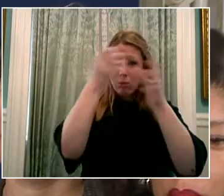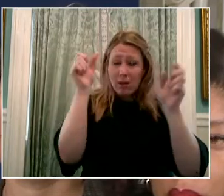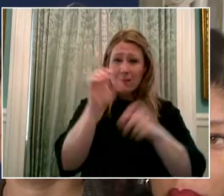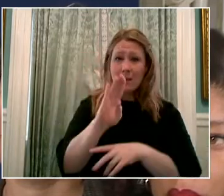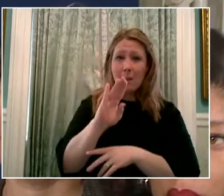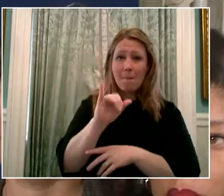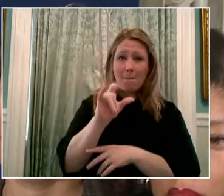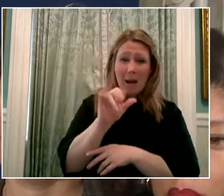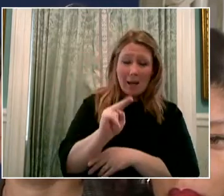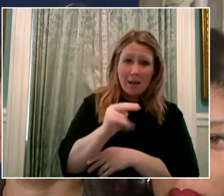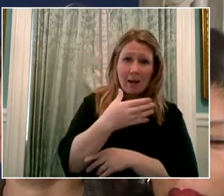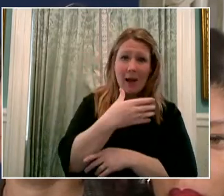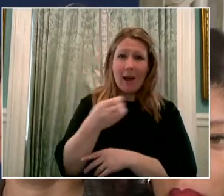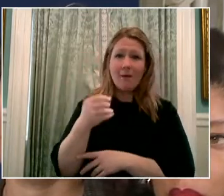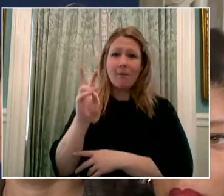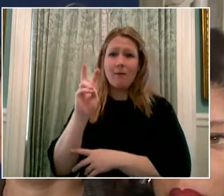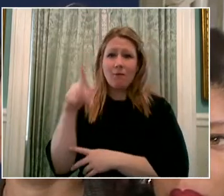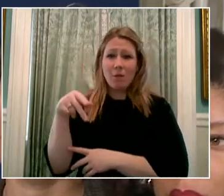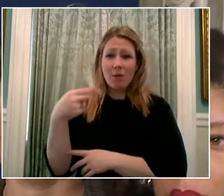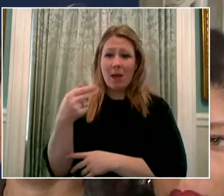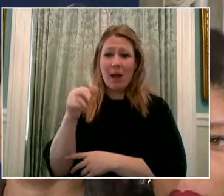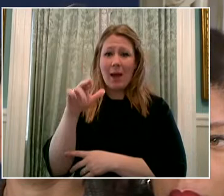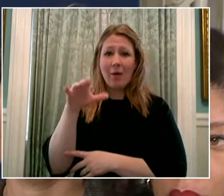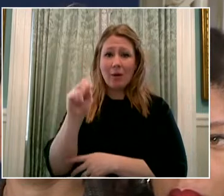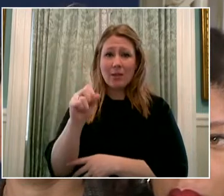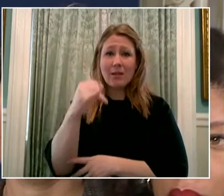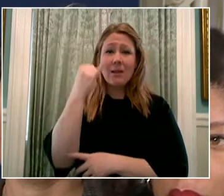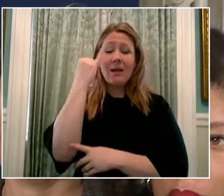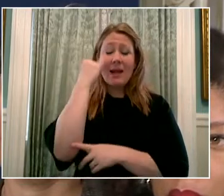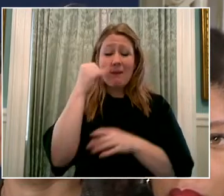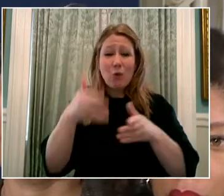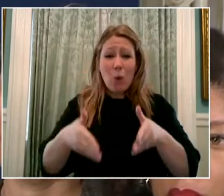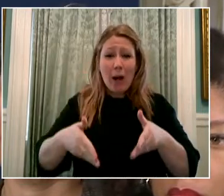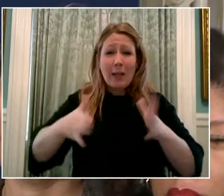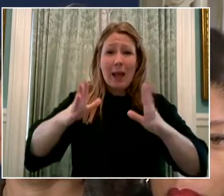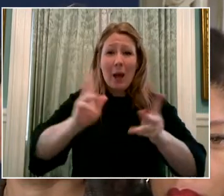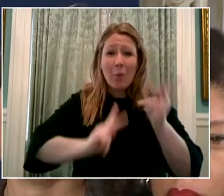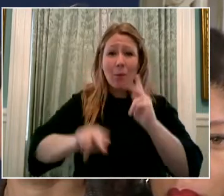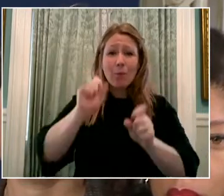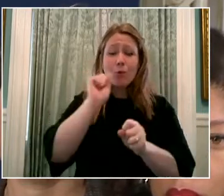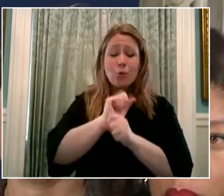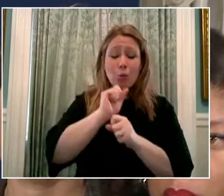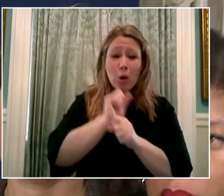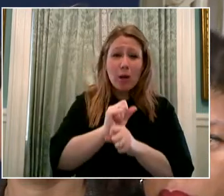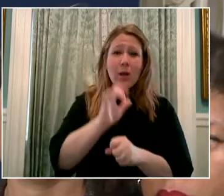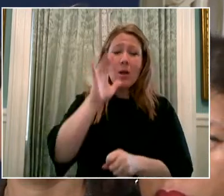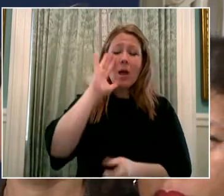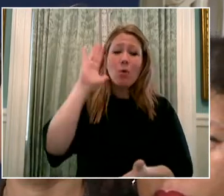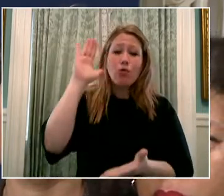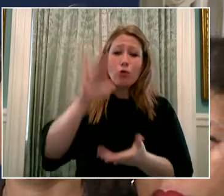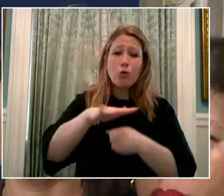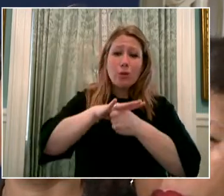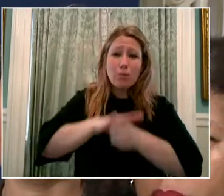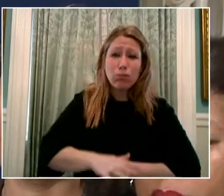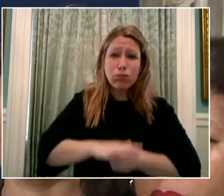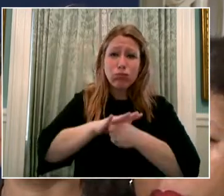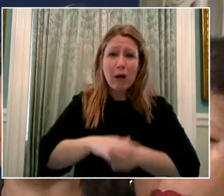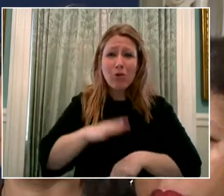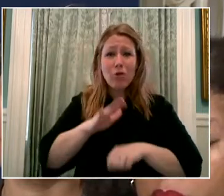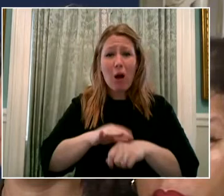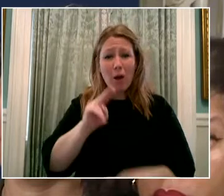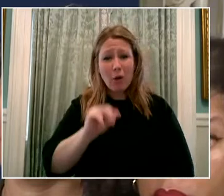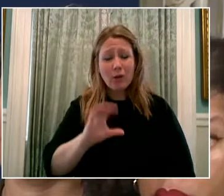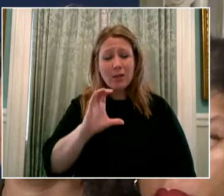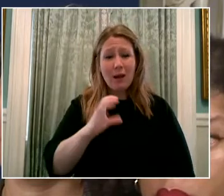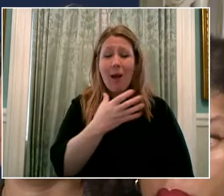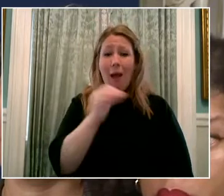you allow people to work, it would take some of the pressure off of the city of New York and other cities.